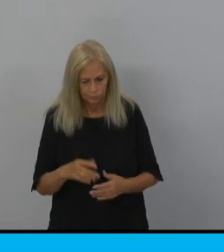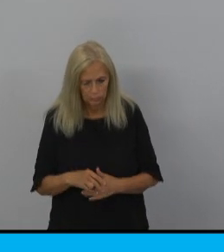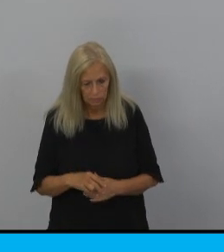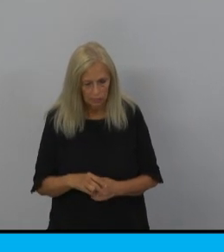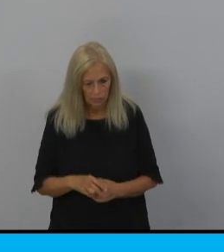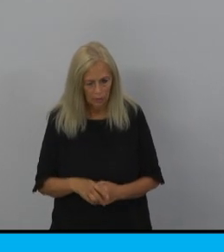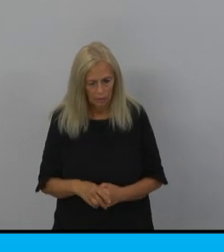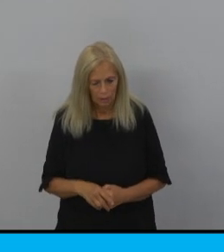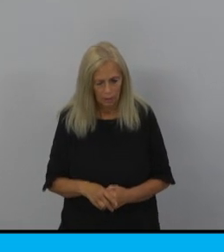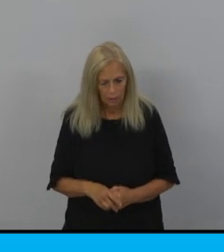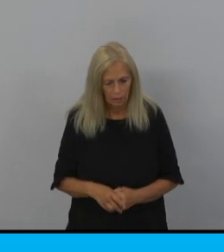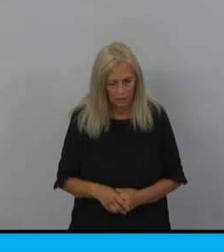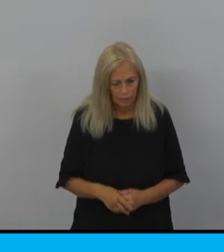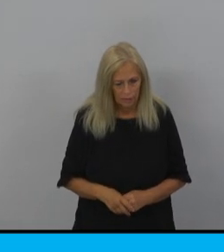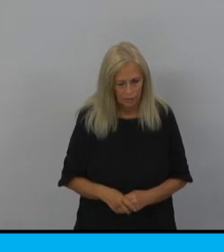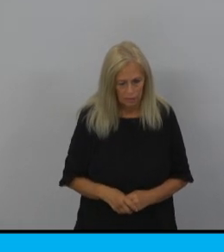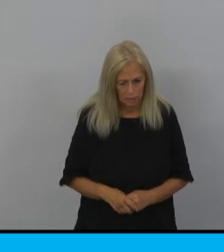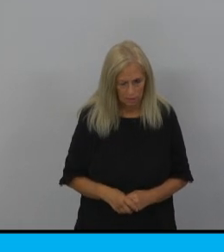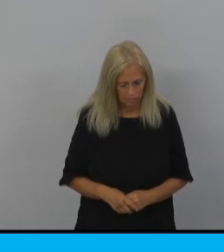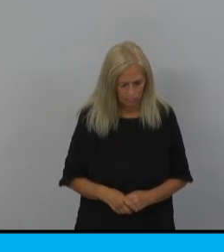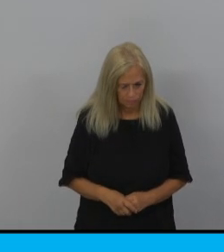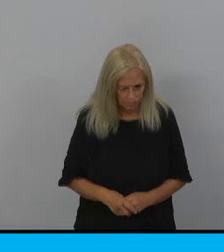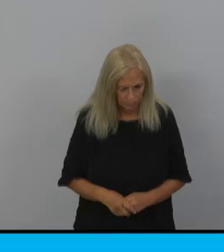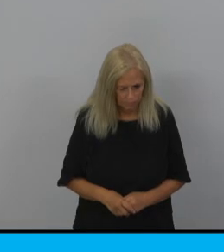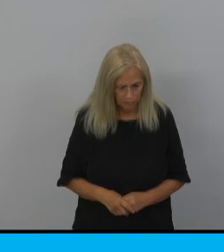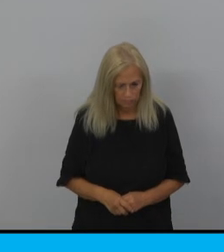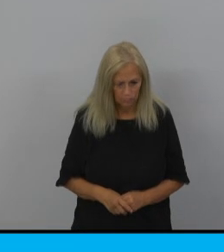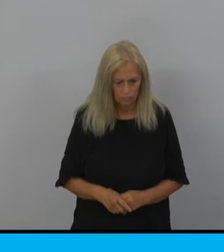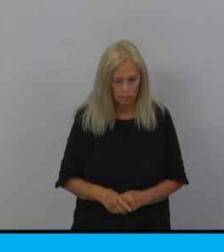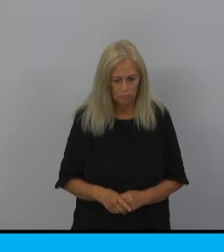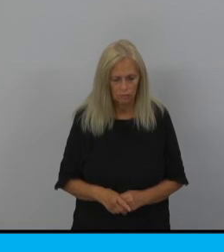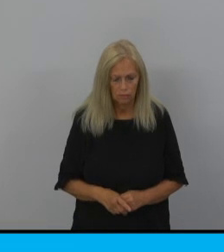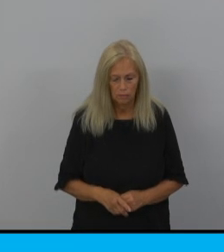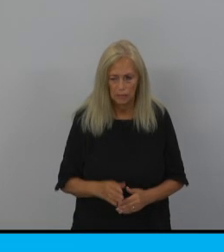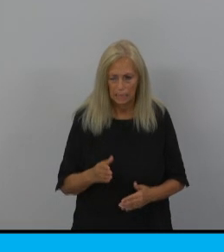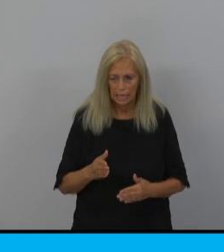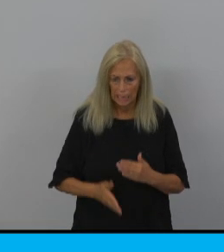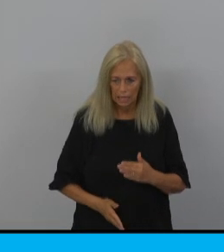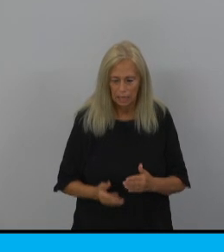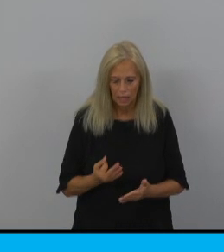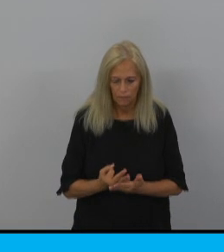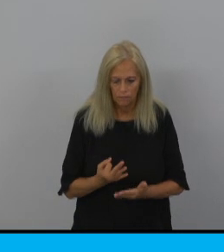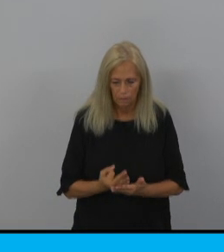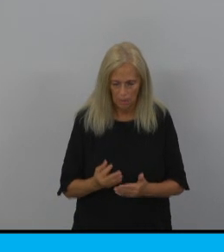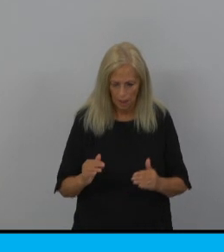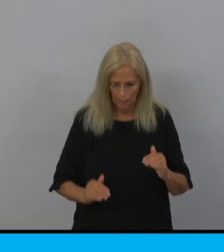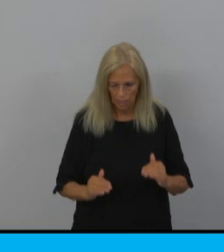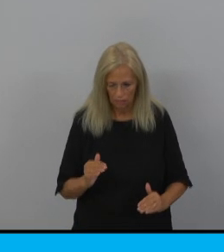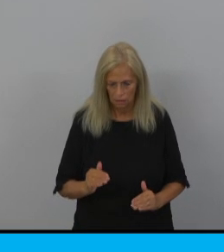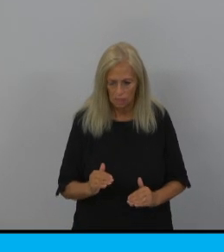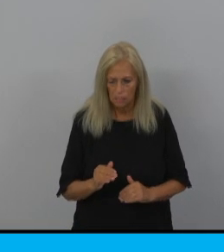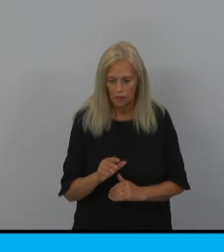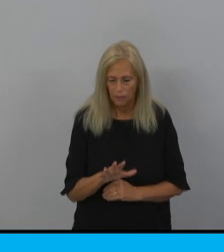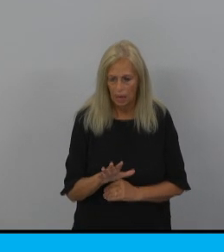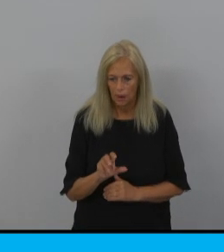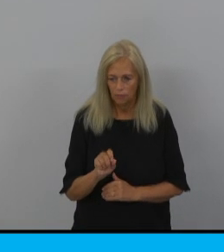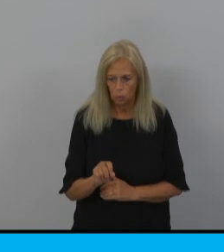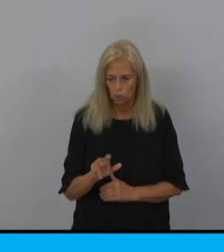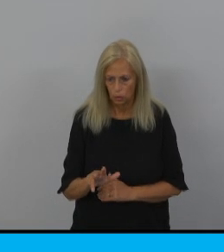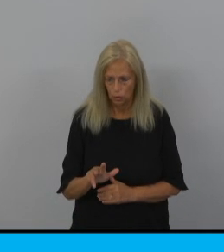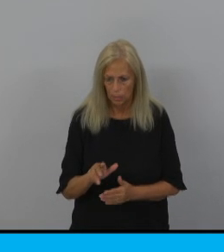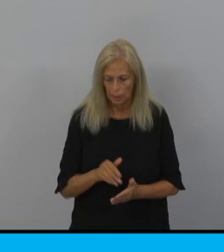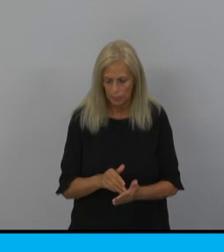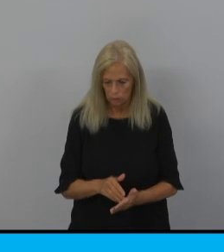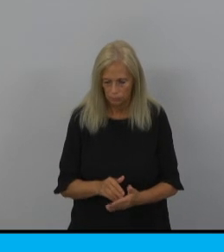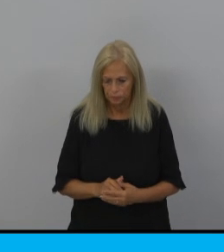So this will be, like I said, that will have an ending fund balance with what's planned right now of 5.3 million. Our debt service